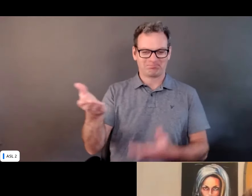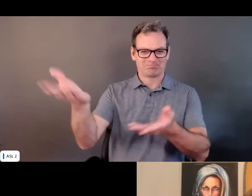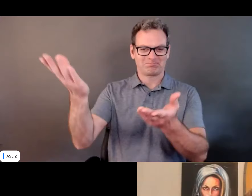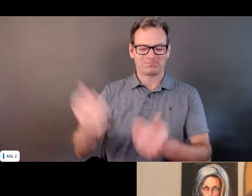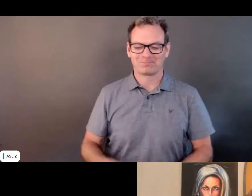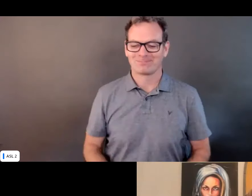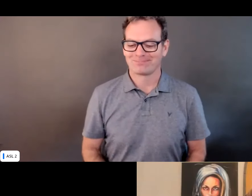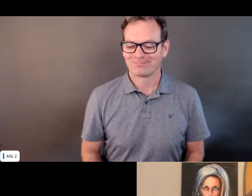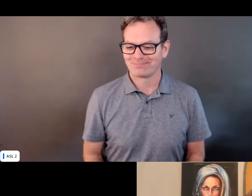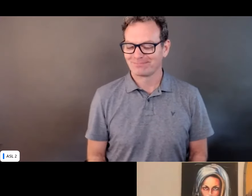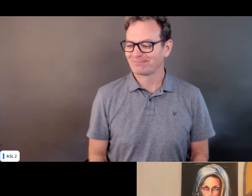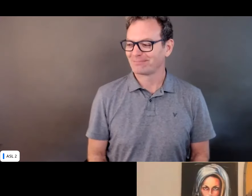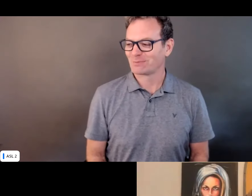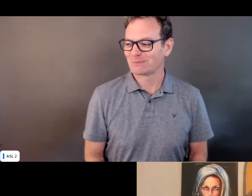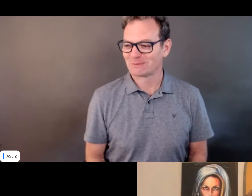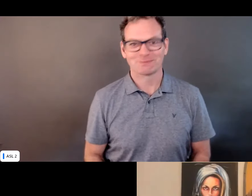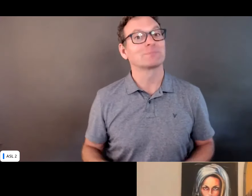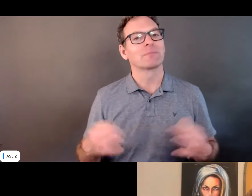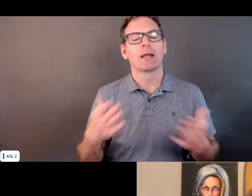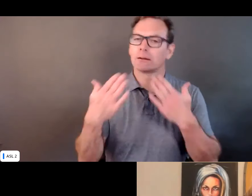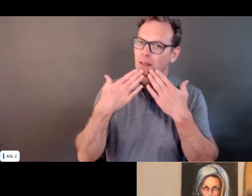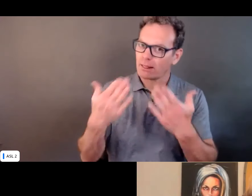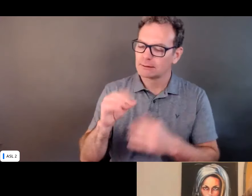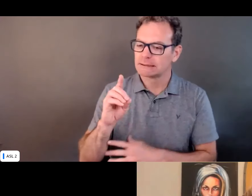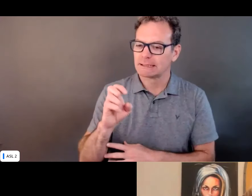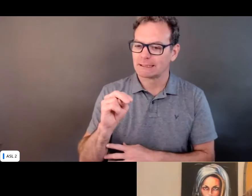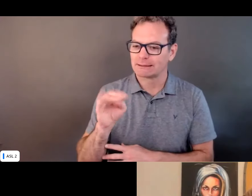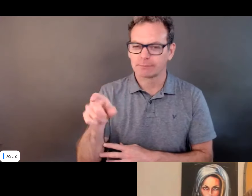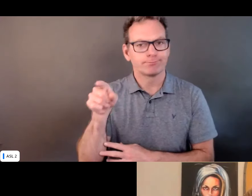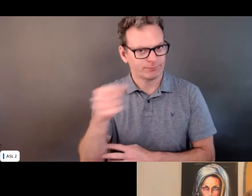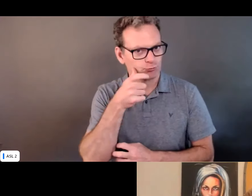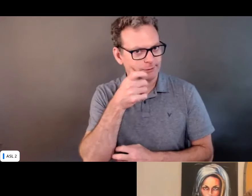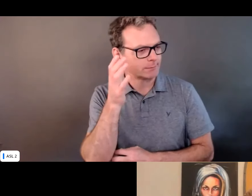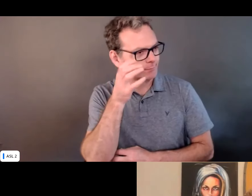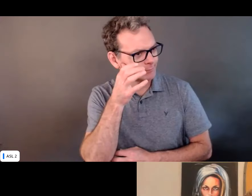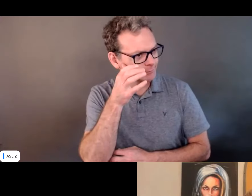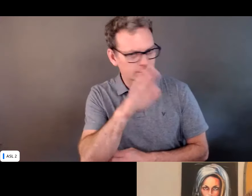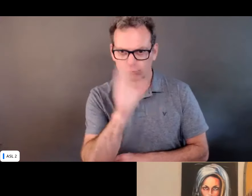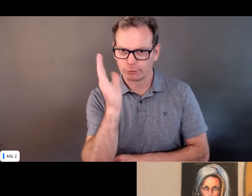is. So thanks, Denise. And I know Denise was listening in on the presentation as well at